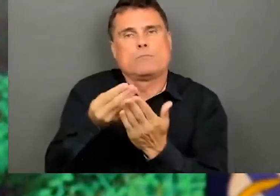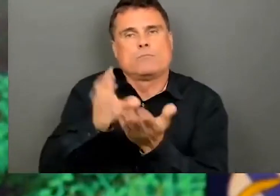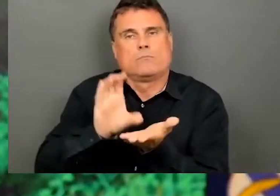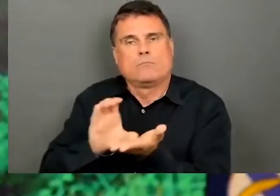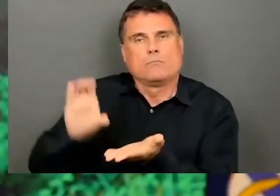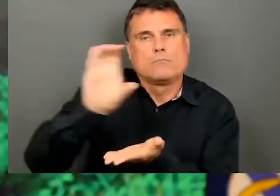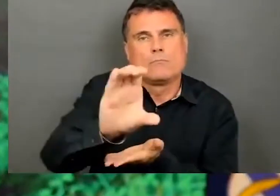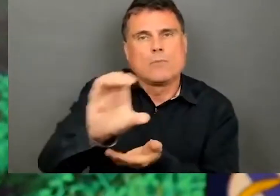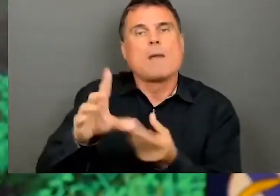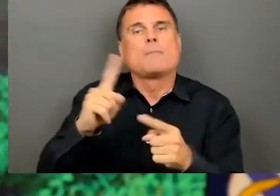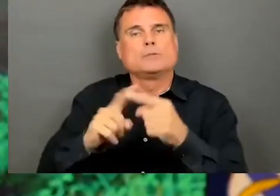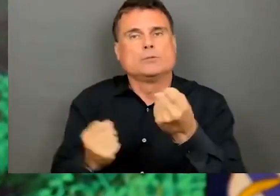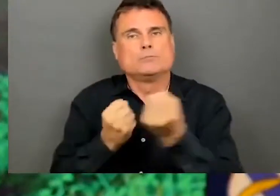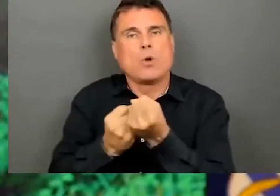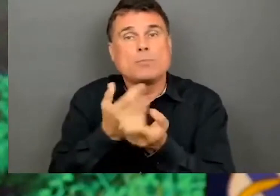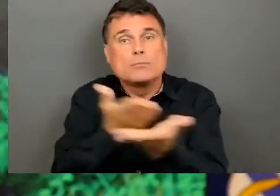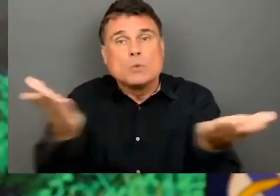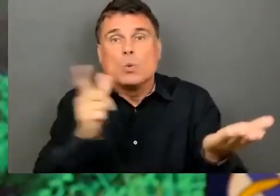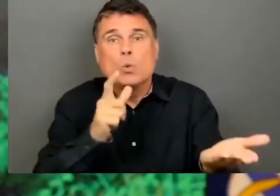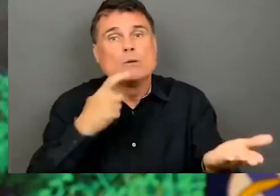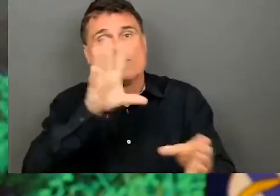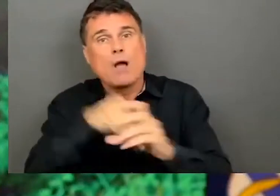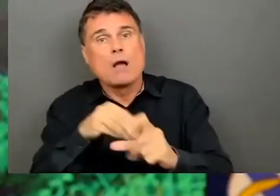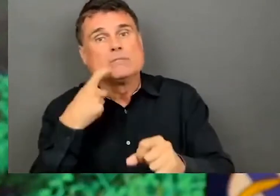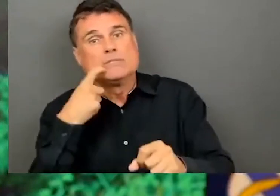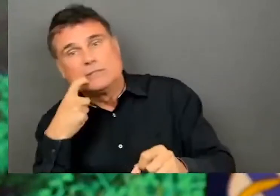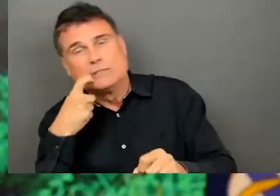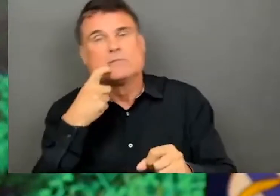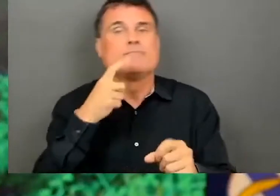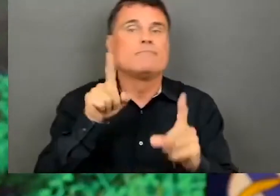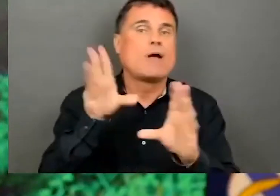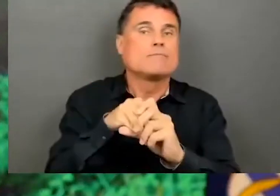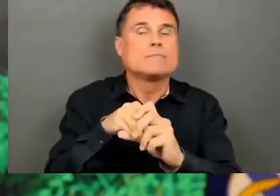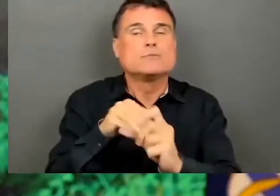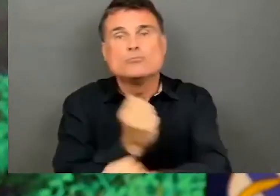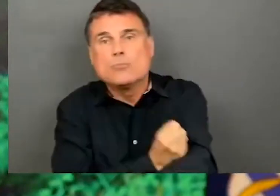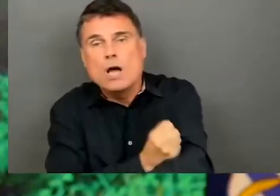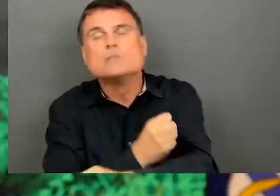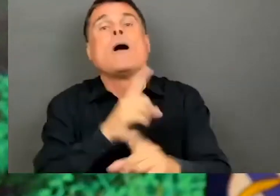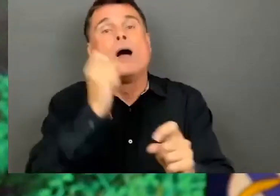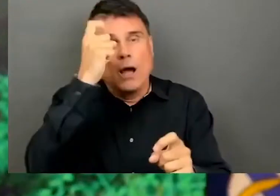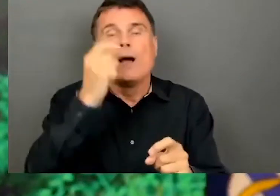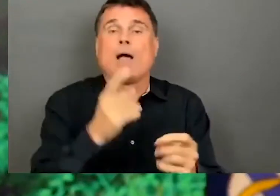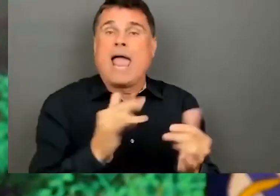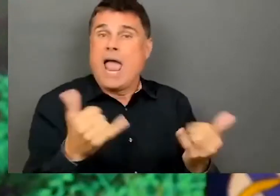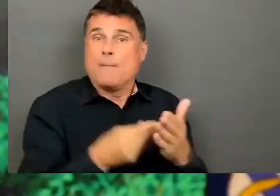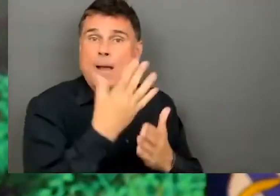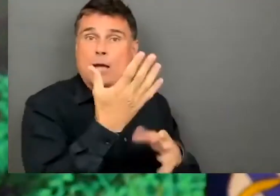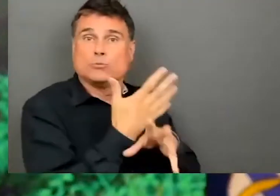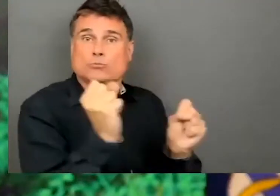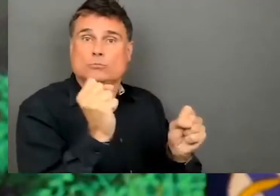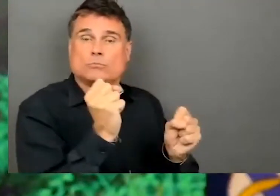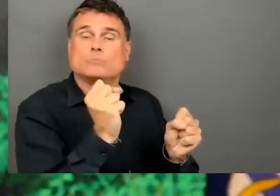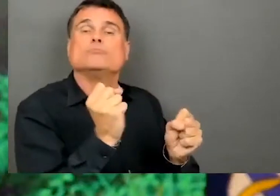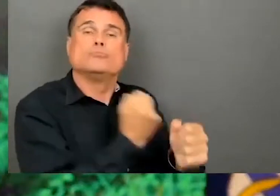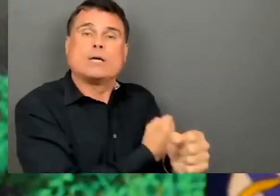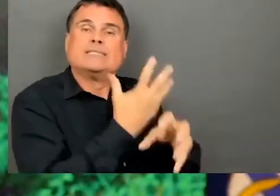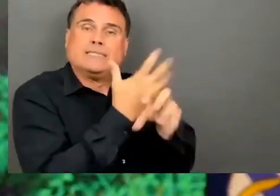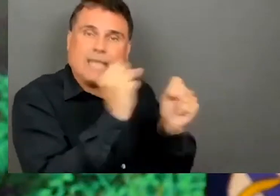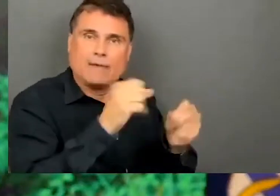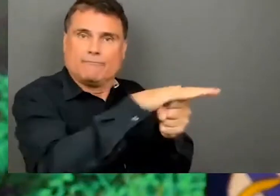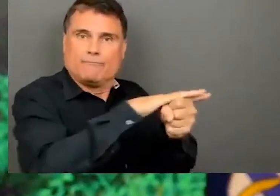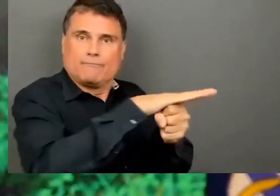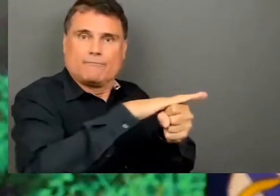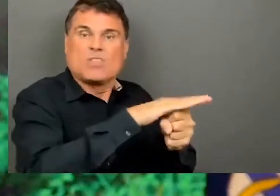supply. This builds on the work that we've been doing over the past year. At the start of the pandemic, we provided access